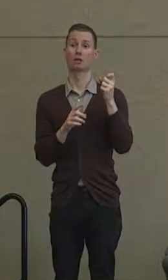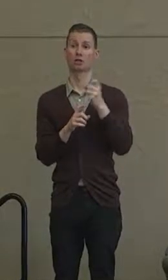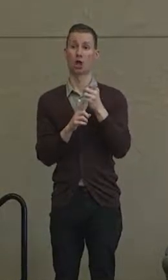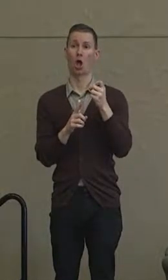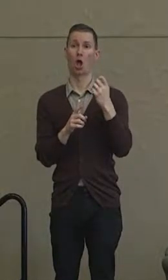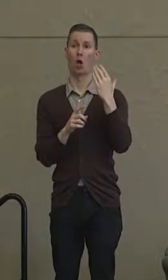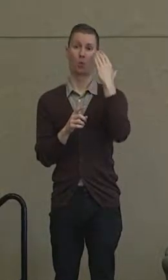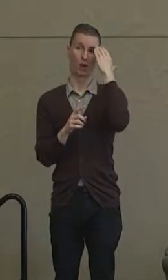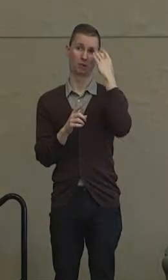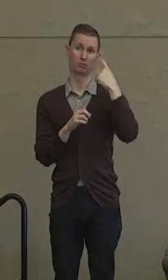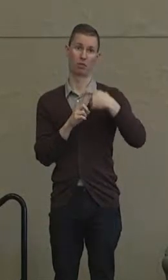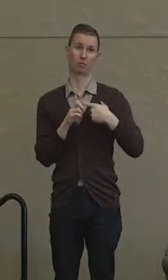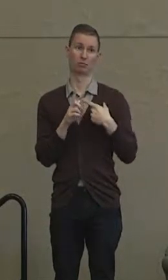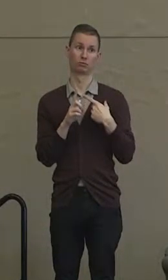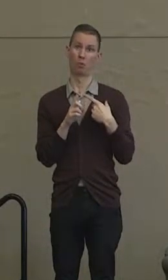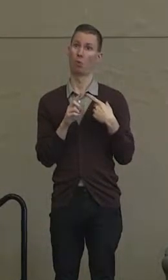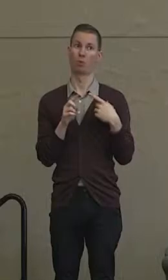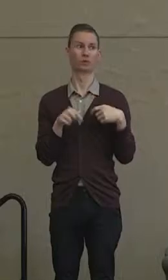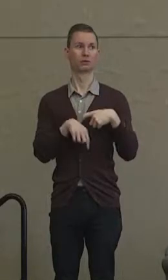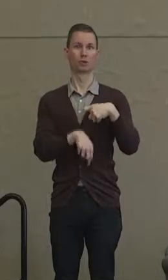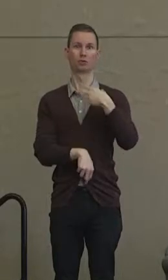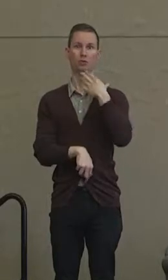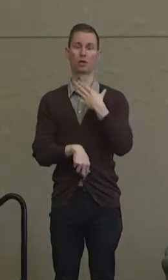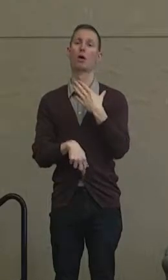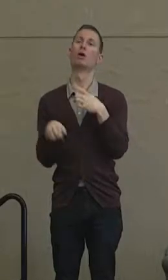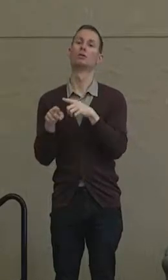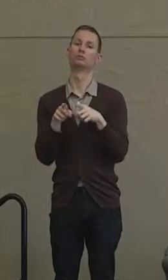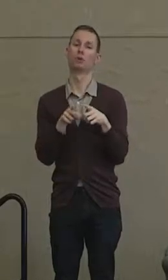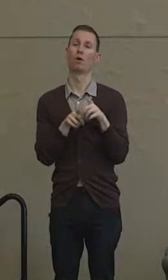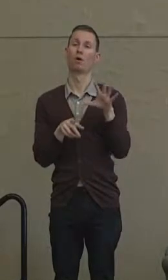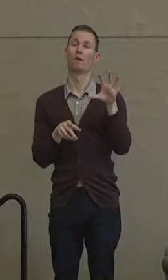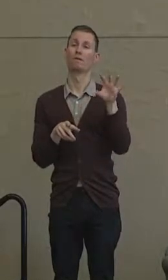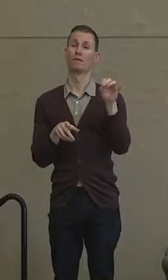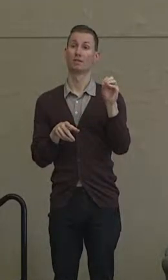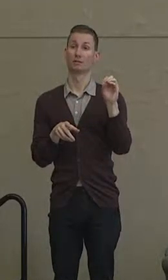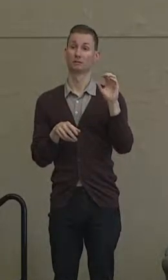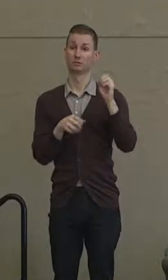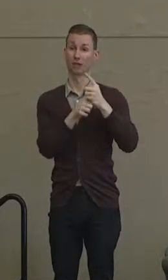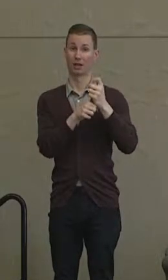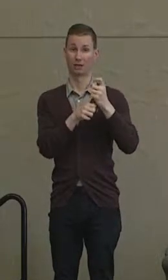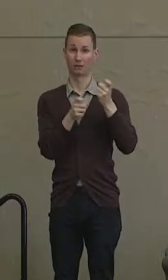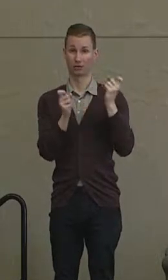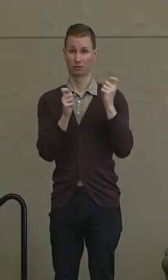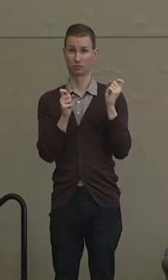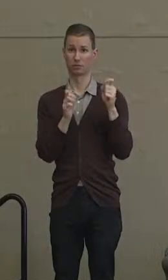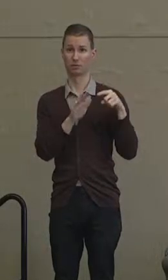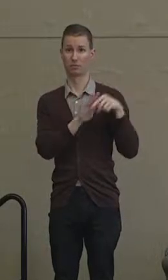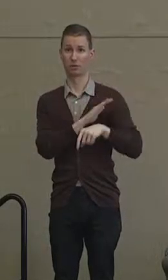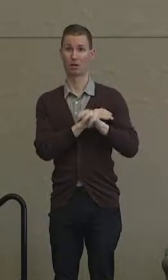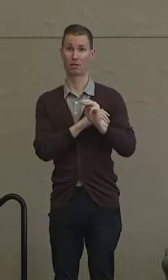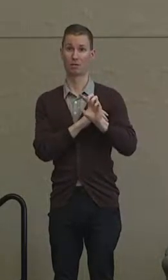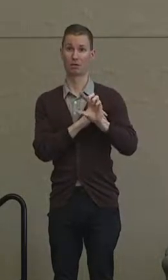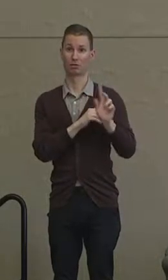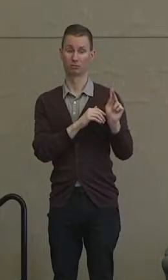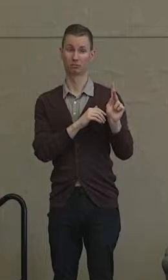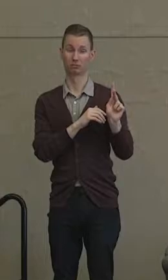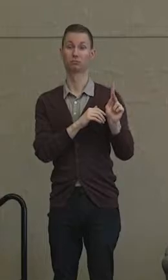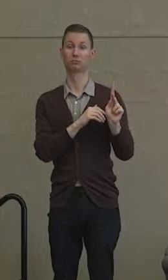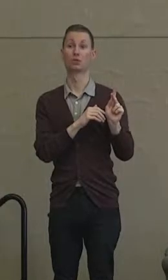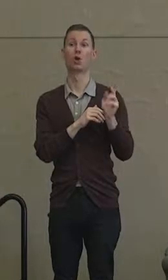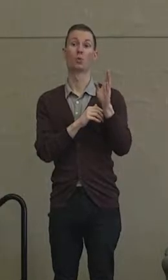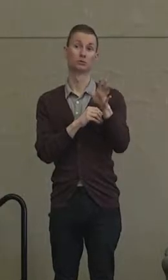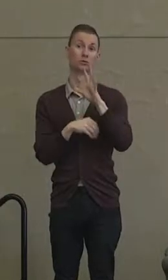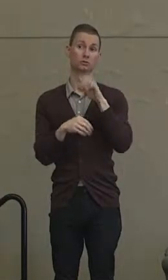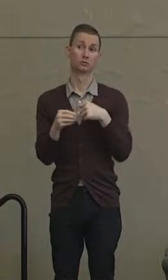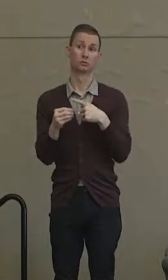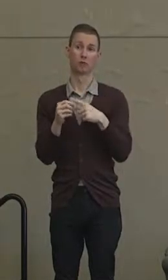the timing is really good. It's also the 50th anniversary of the murder of Martin Luther King. And since we're going to be talking